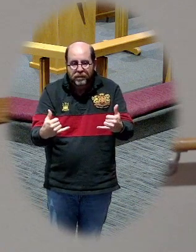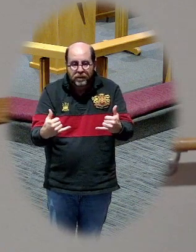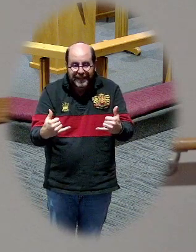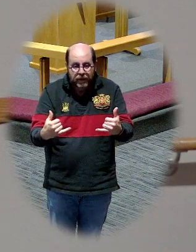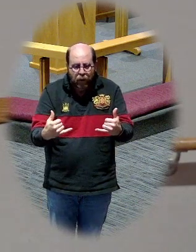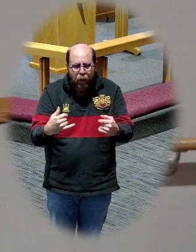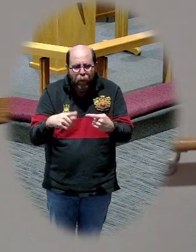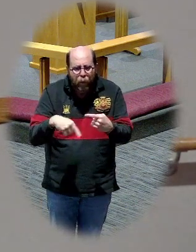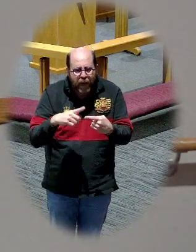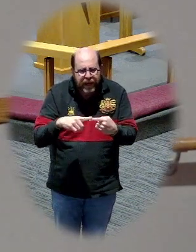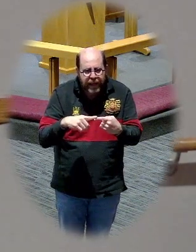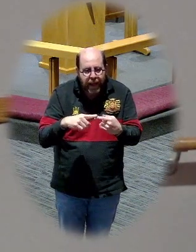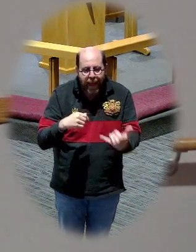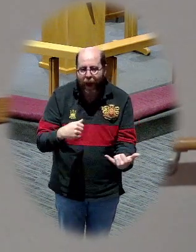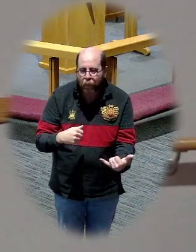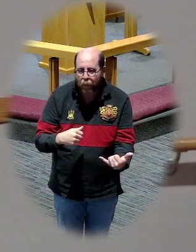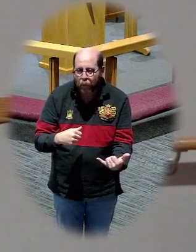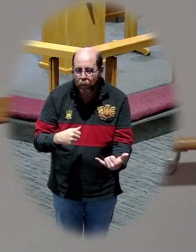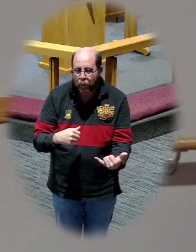now.